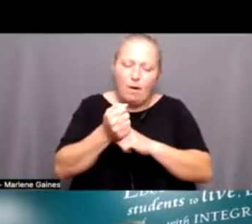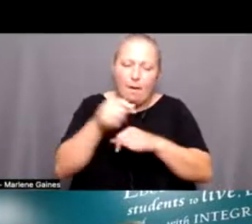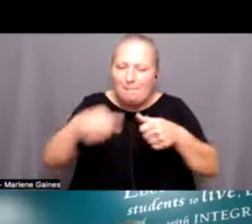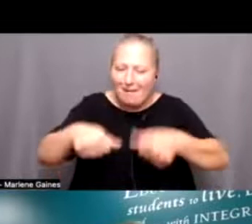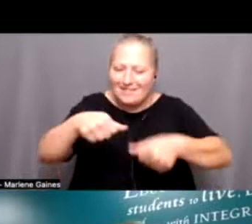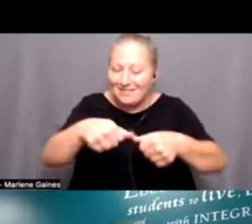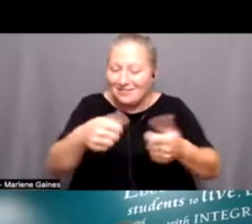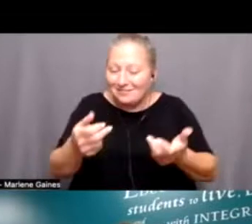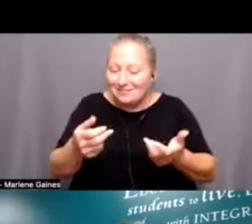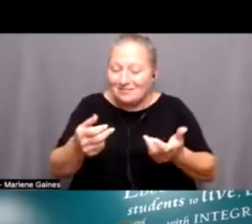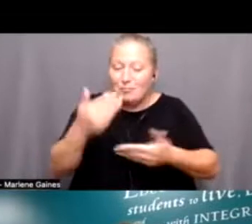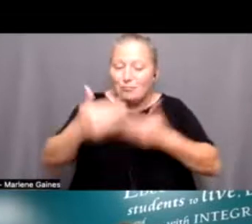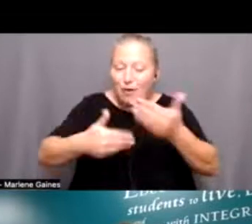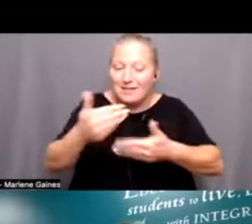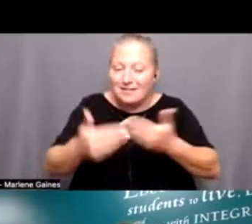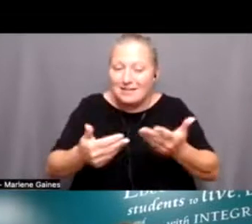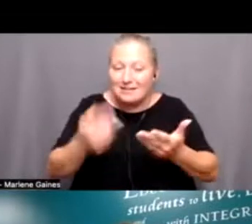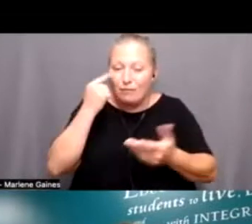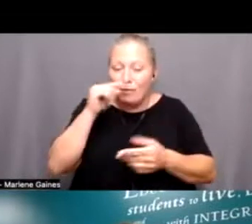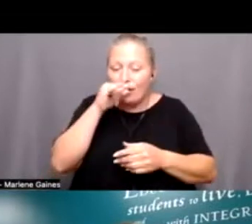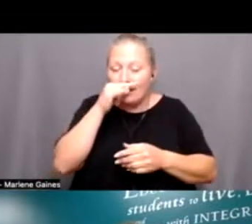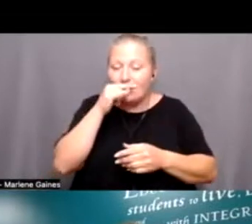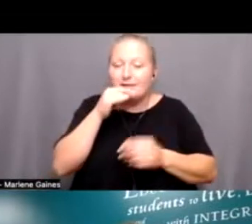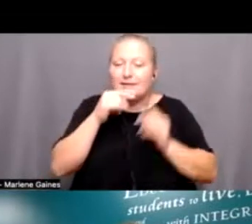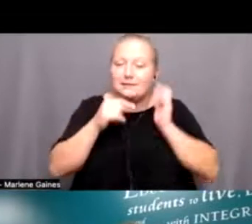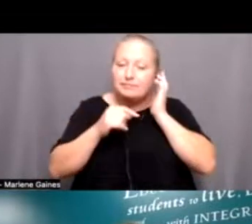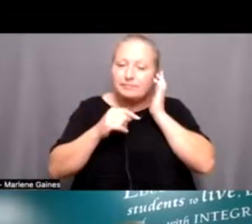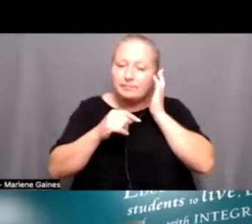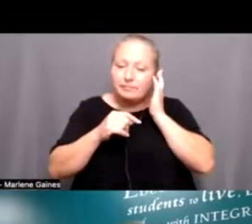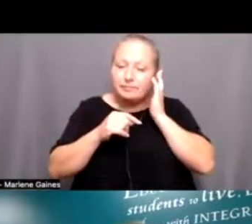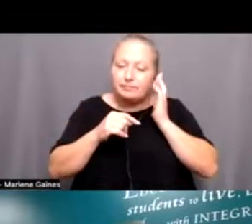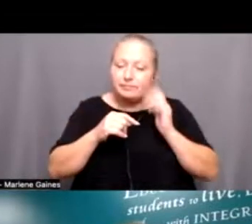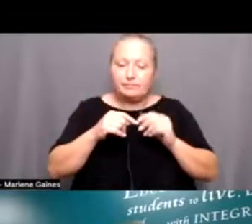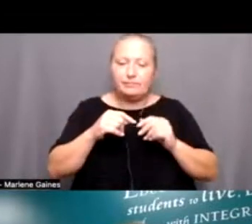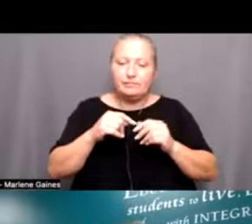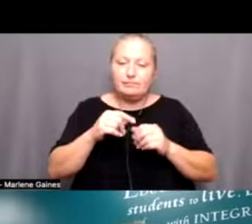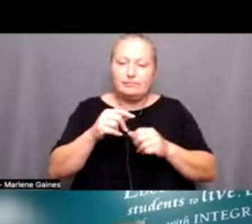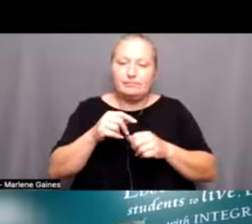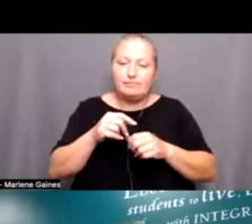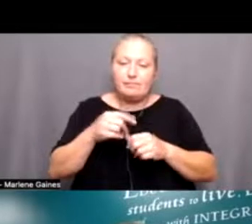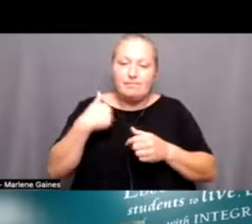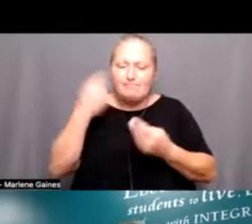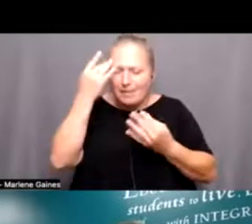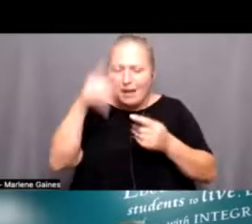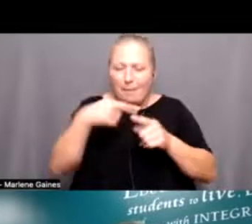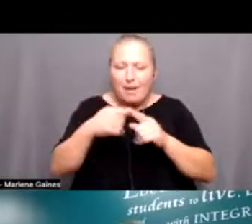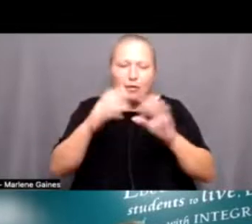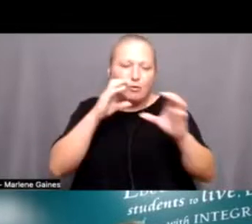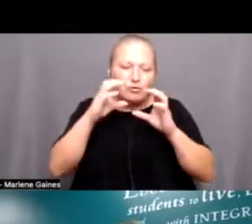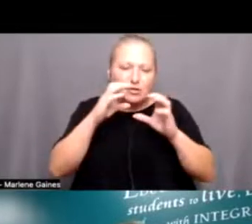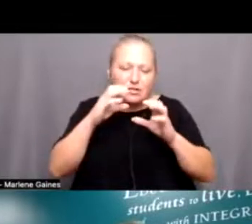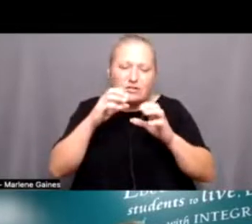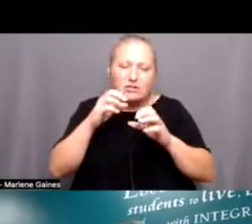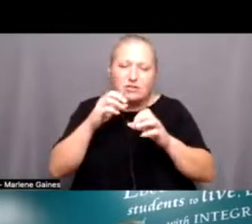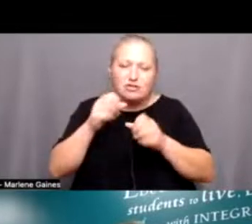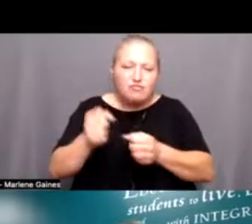right? And process for kids. And it's making me think a little bit about just communication strategies and kind of the